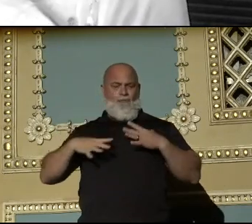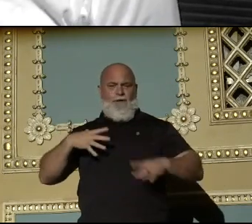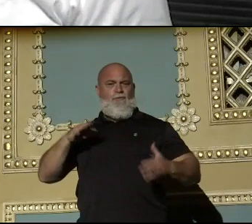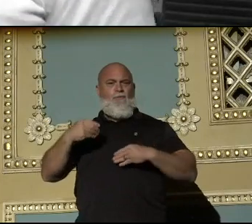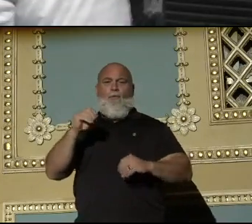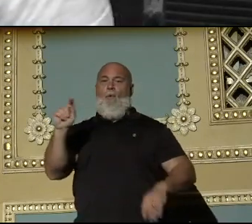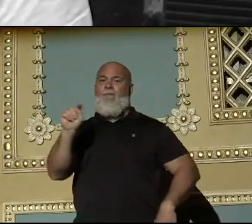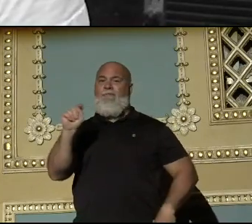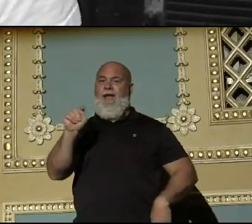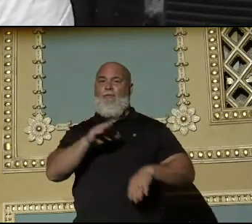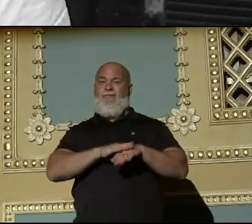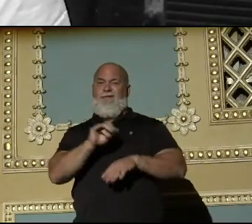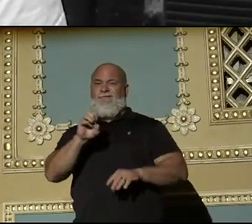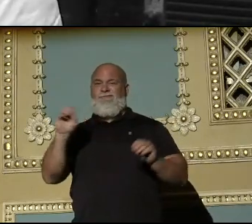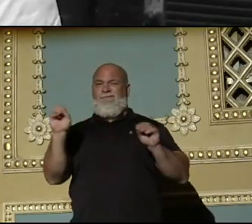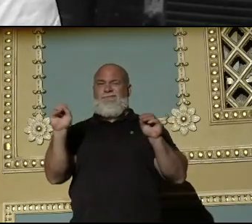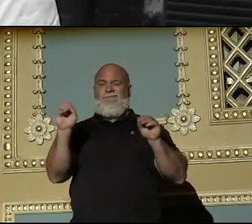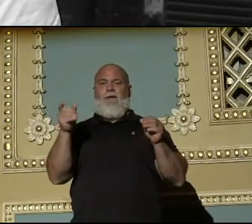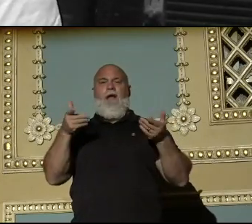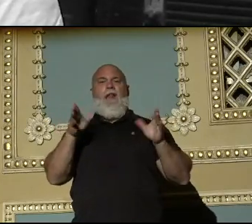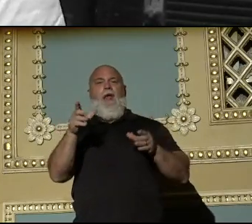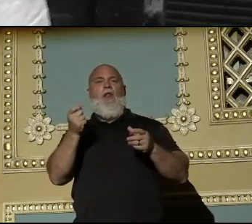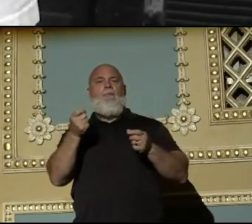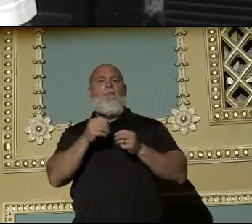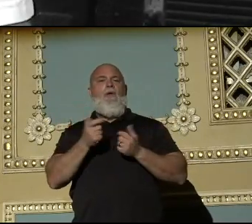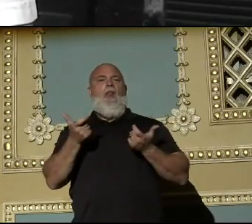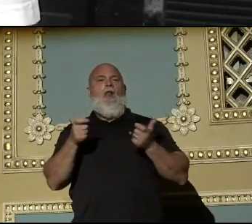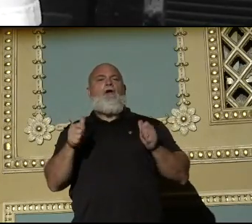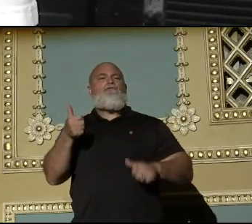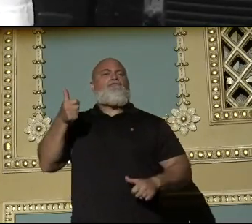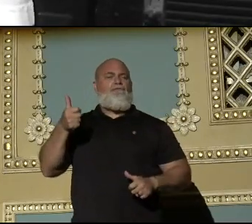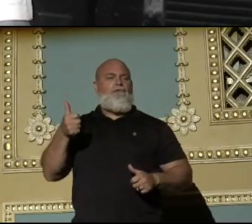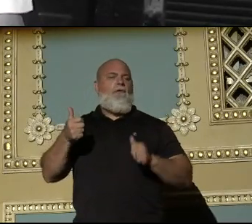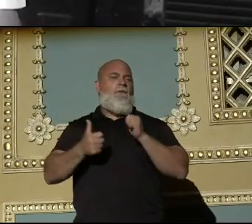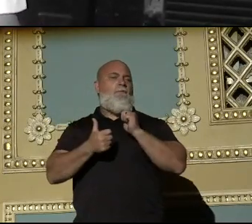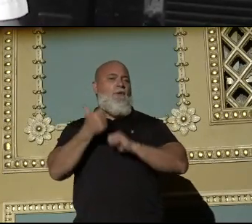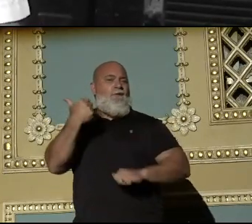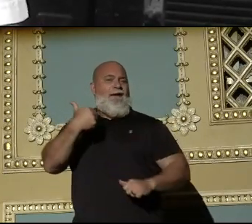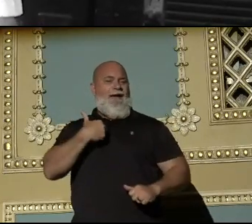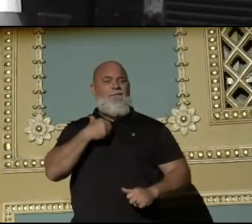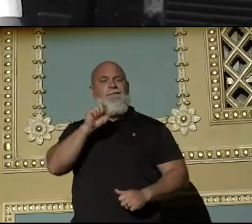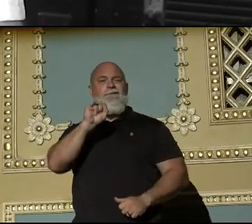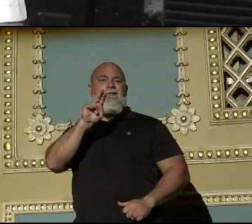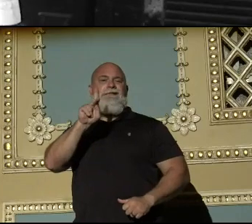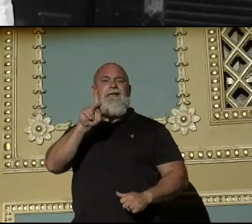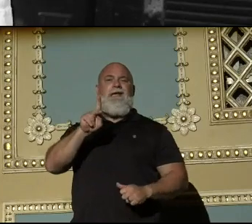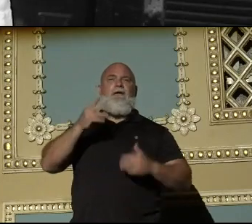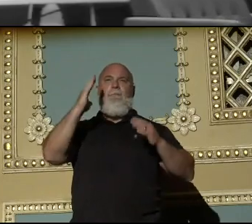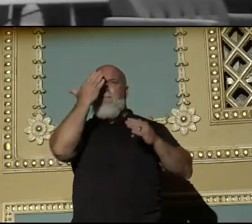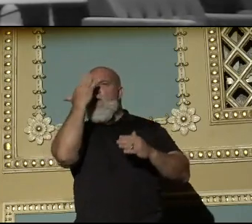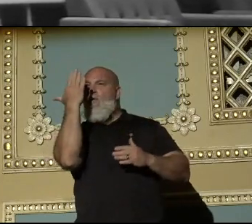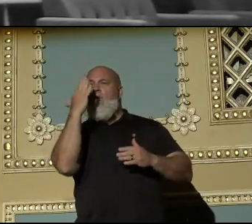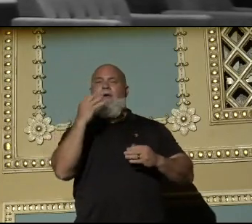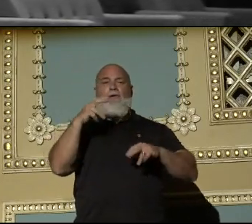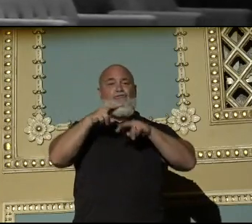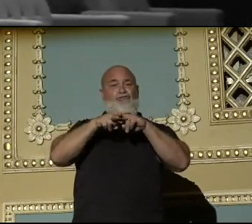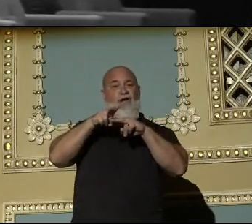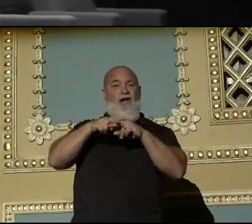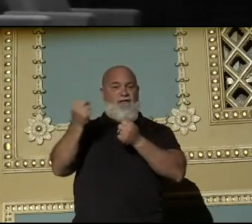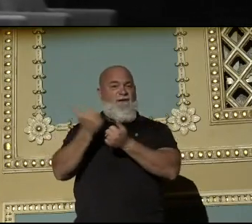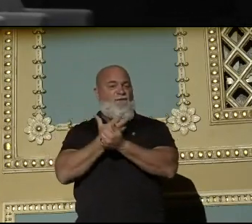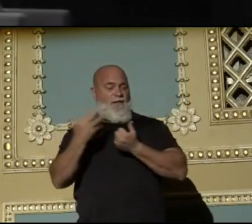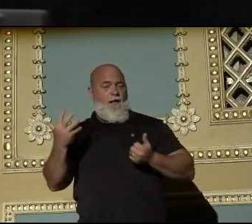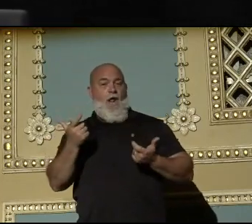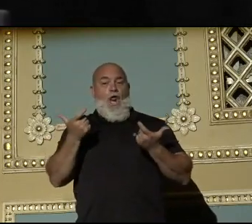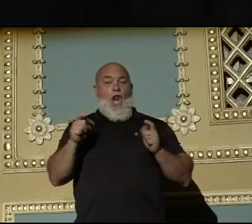that side allowed them to be a bit larger. Most had a sink, vanity, chair, and a mirror. The larger